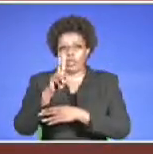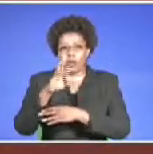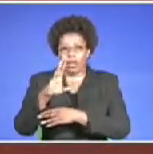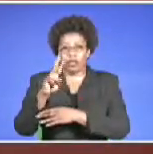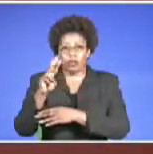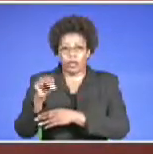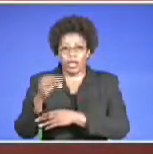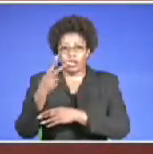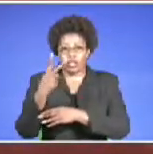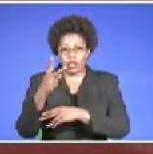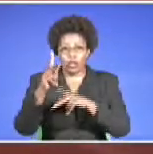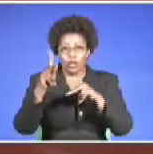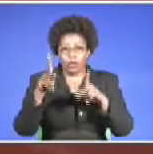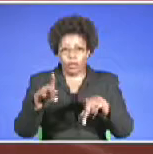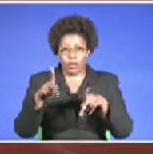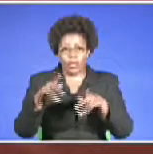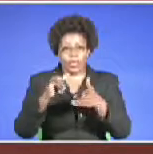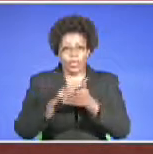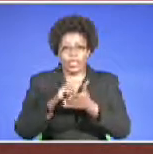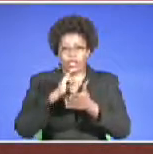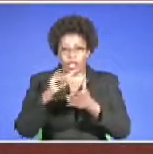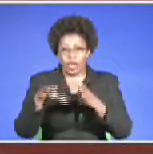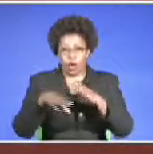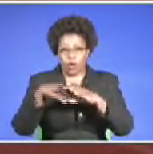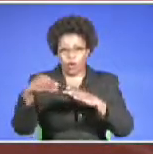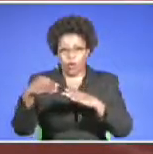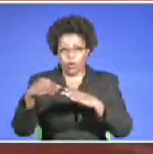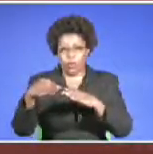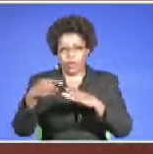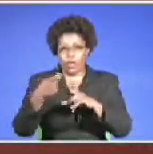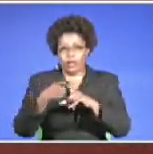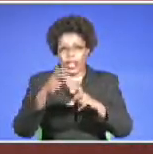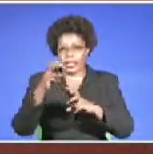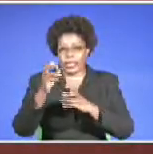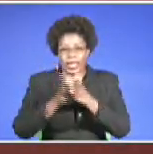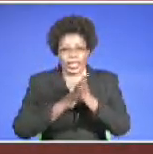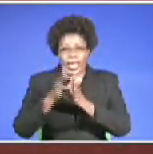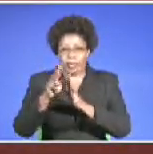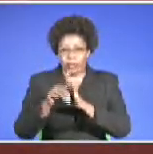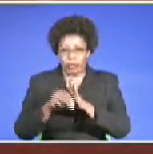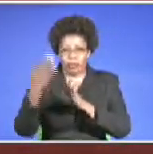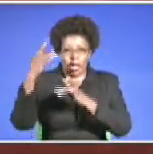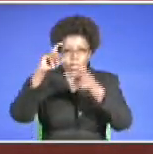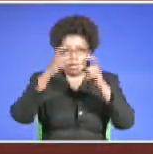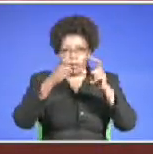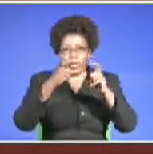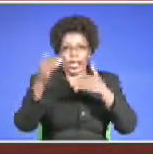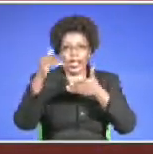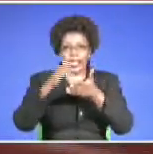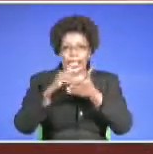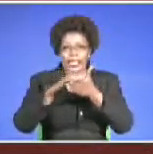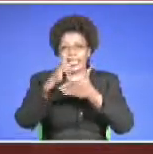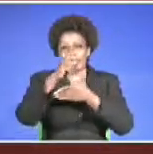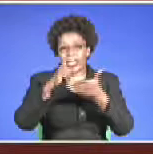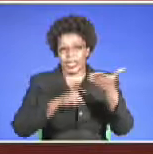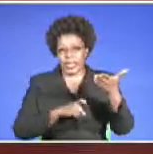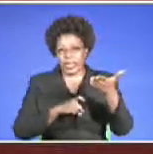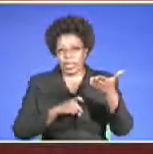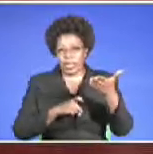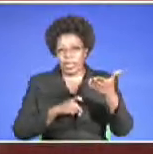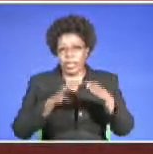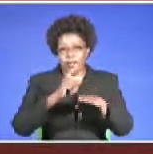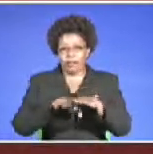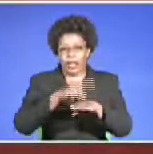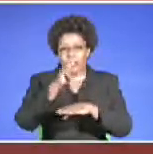final only had 2 competitors, but that didn't take away from the excitement, as former Olympian Tynia Gaither beat out Texas State's Alexis Gray in a time